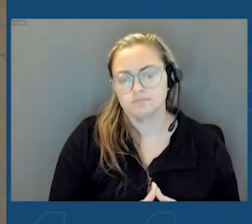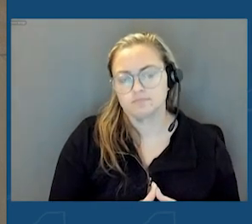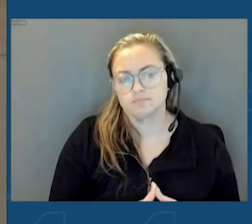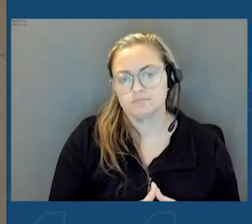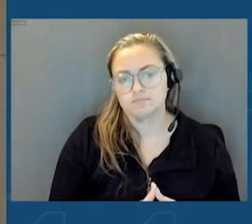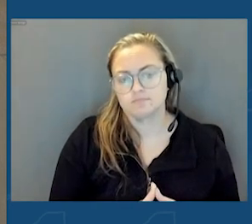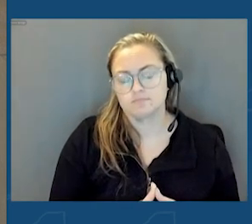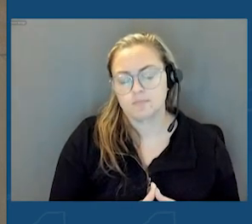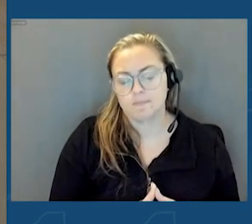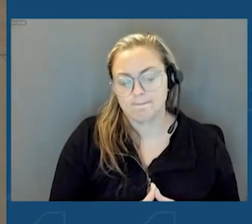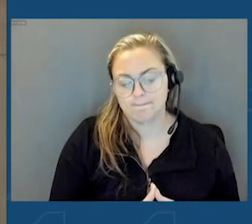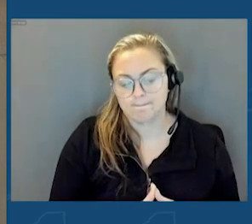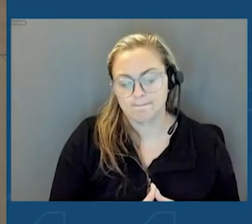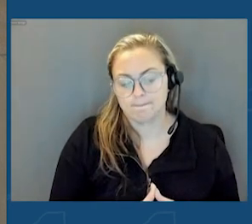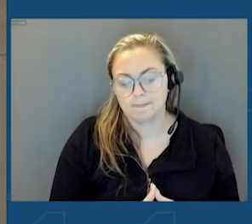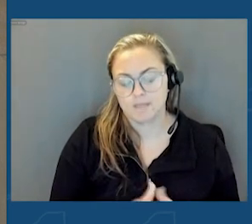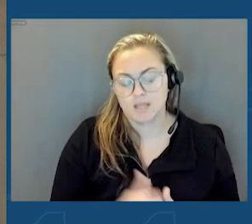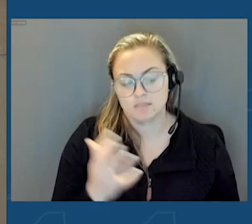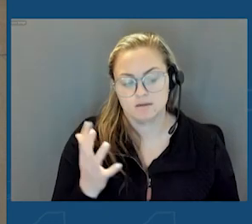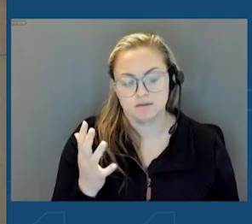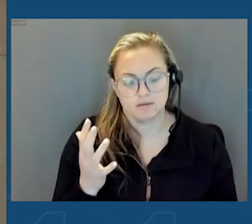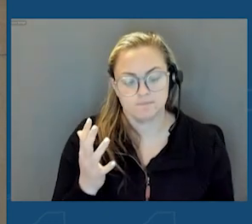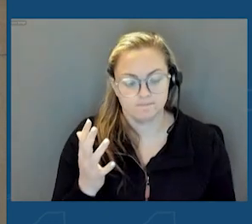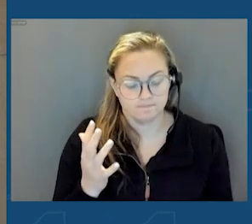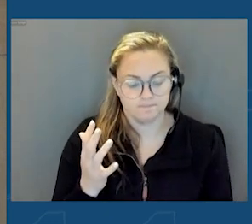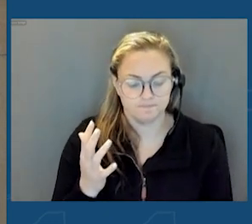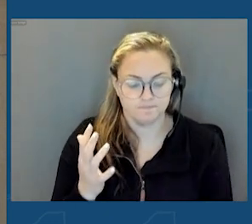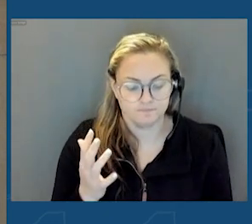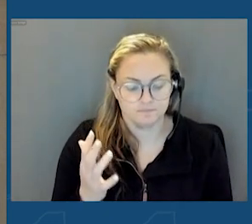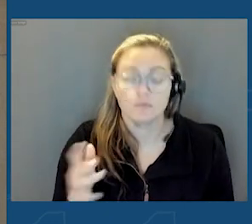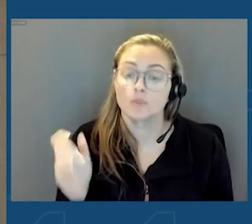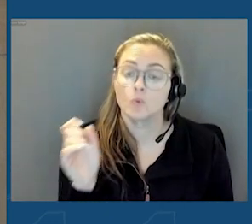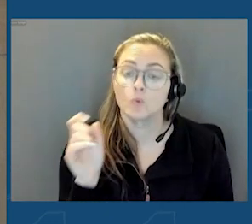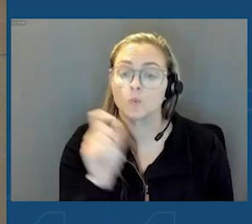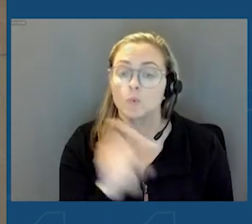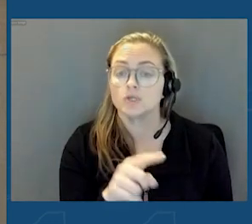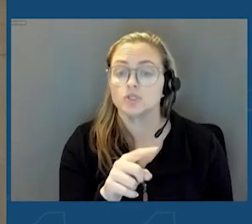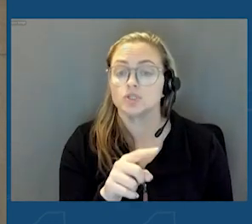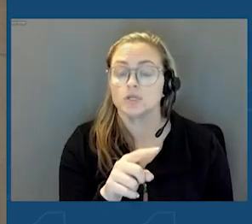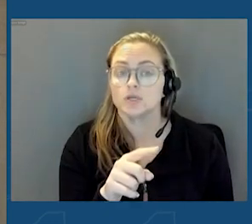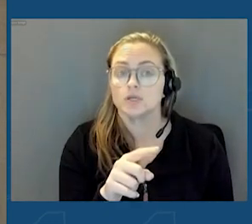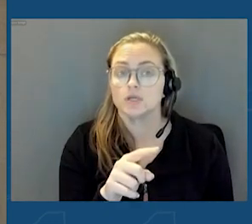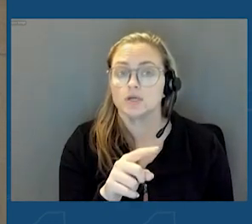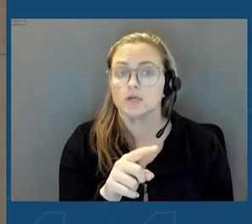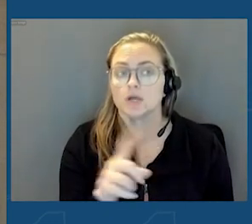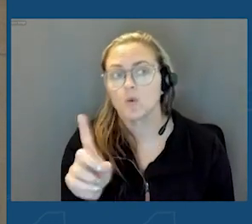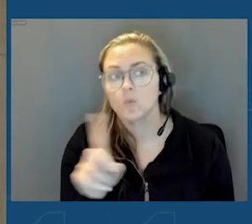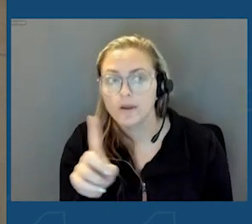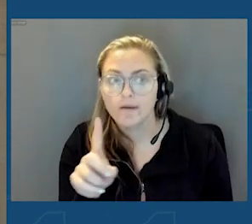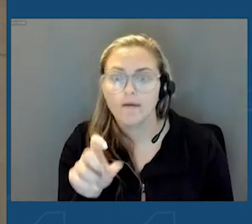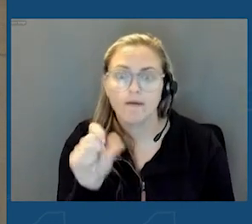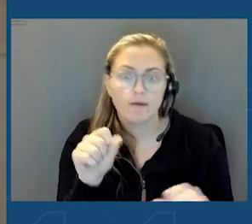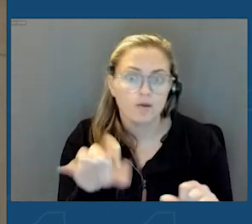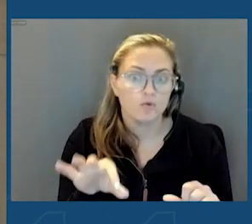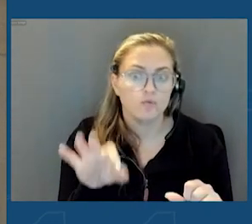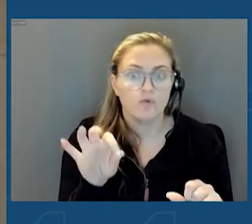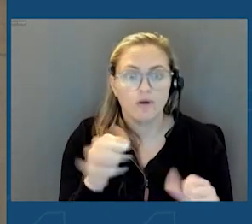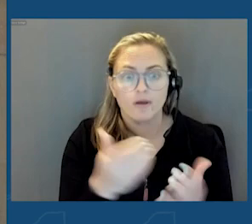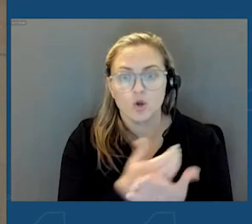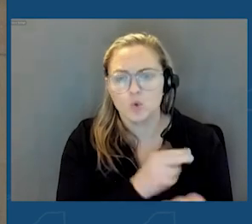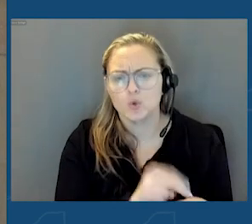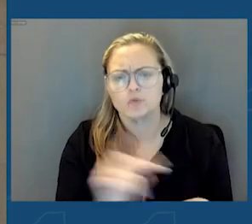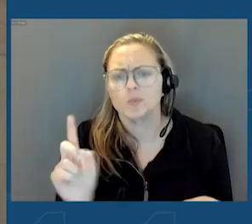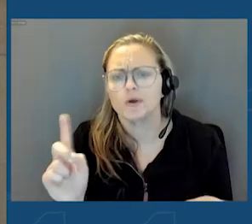Excuse me. The question of where can we find new